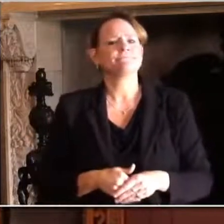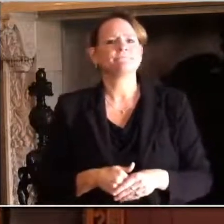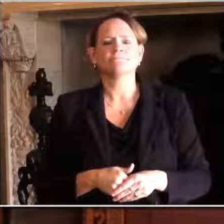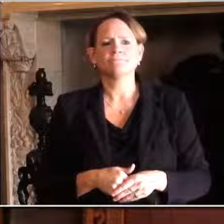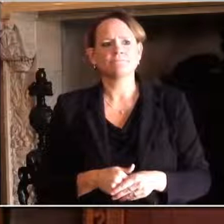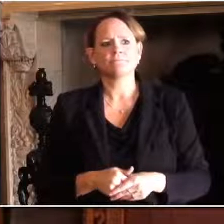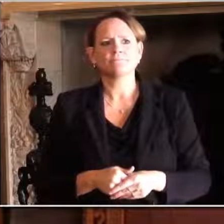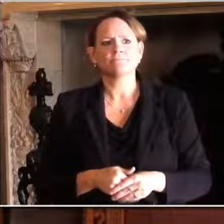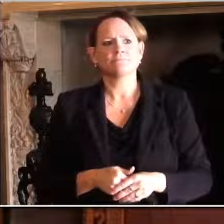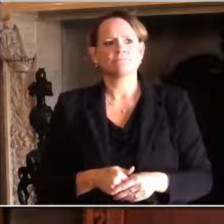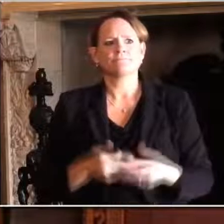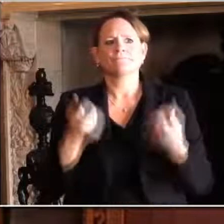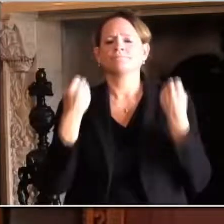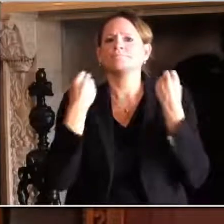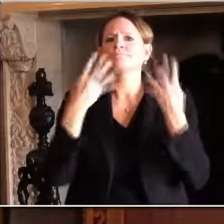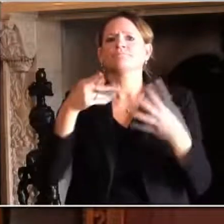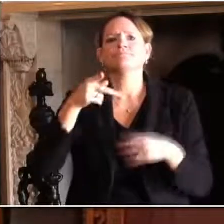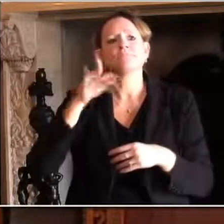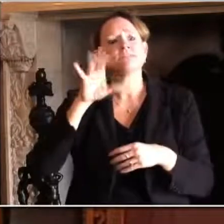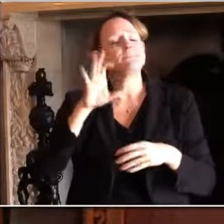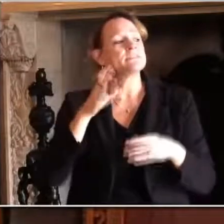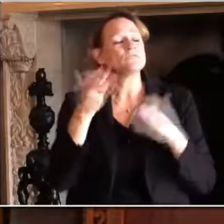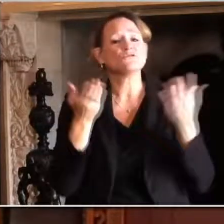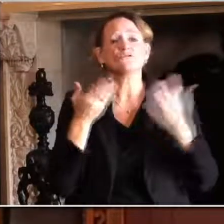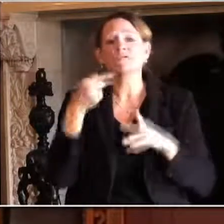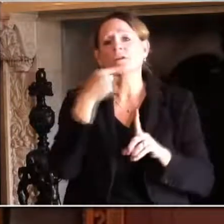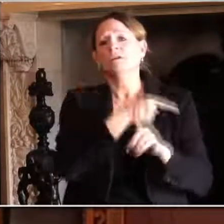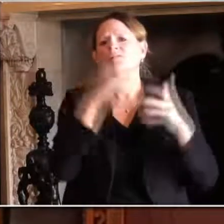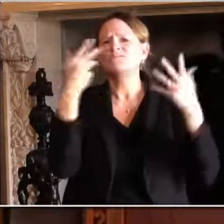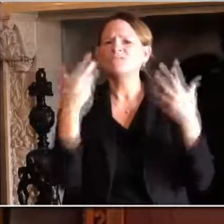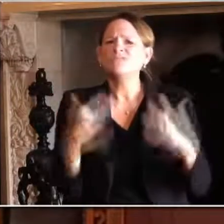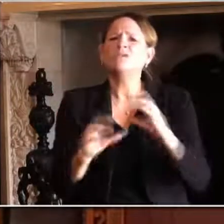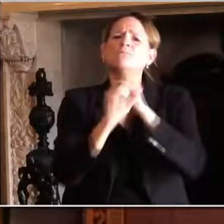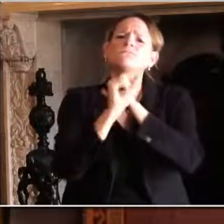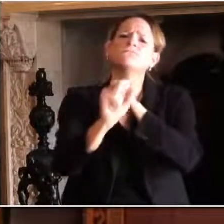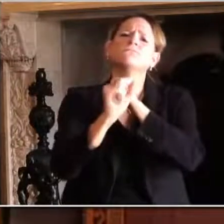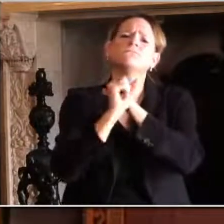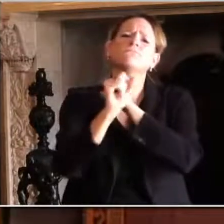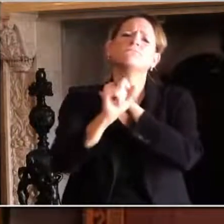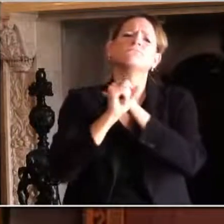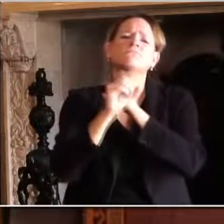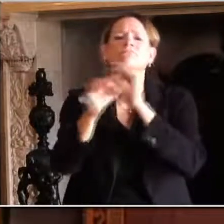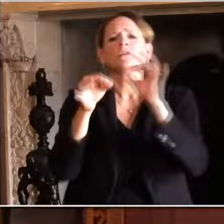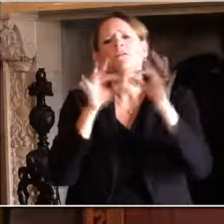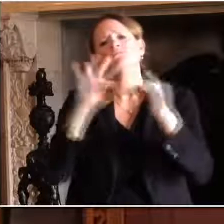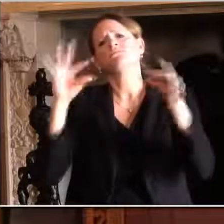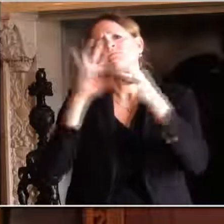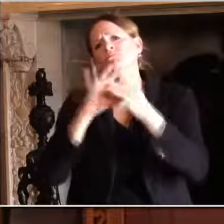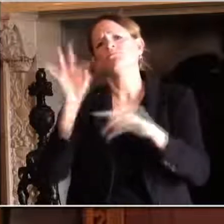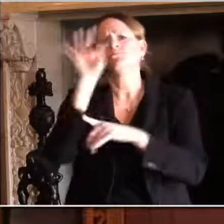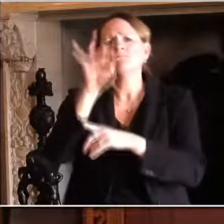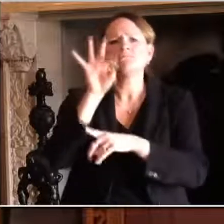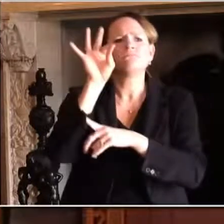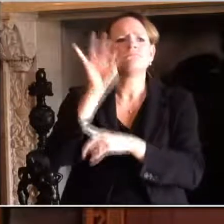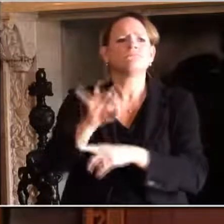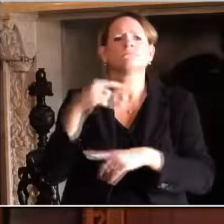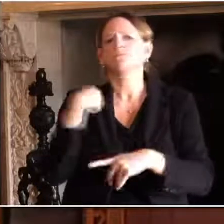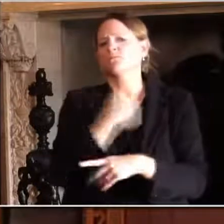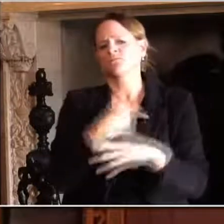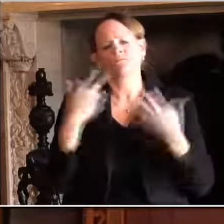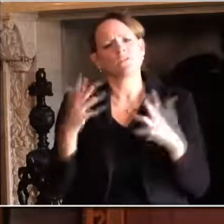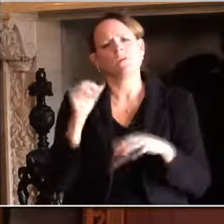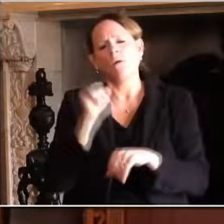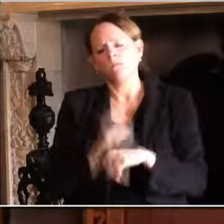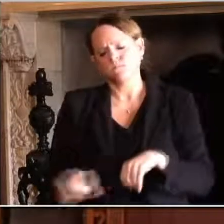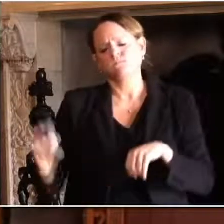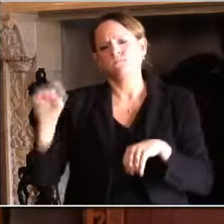public service announcements and had recognizable Wisconsinites making the pitch, and